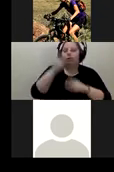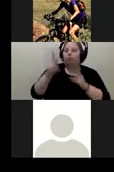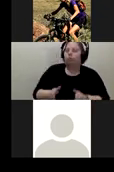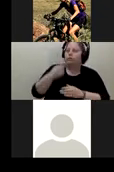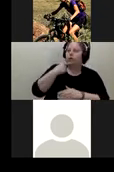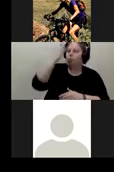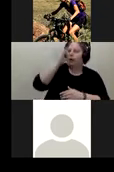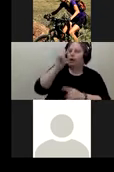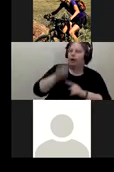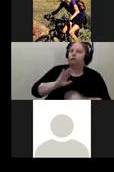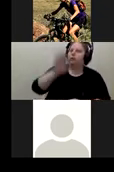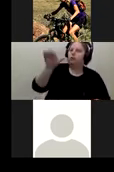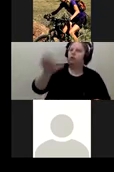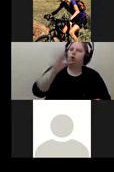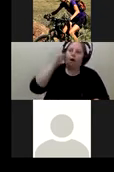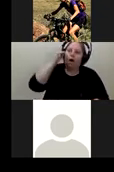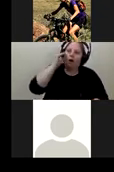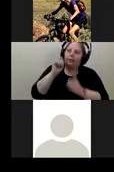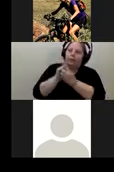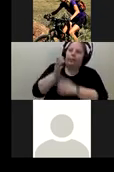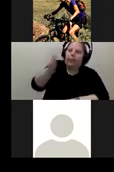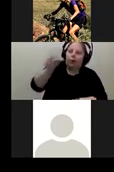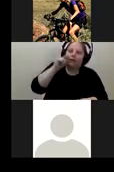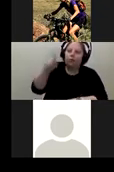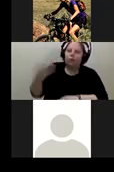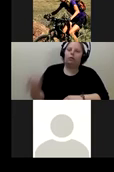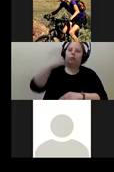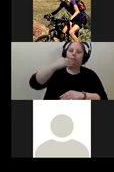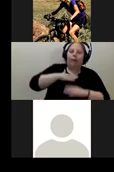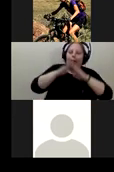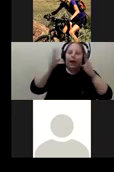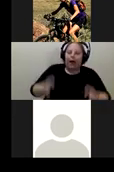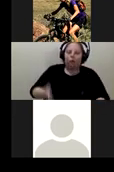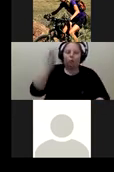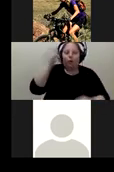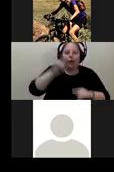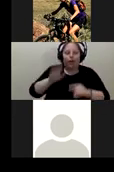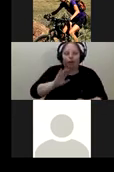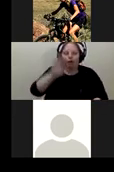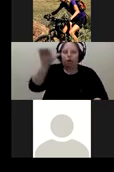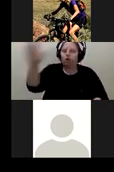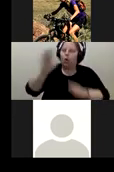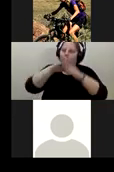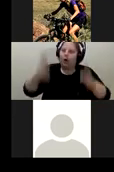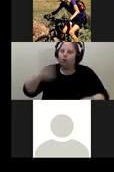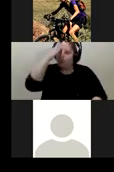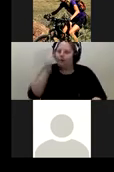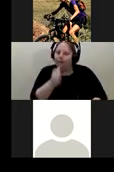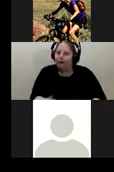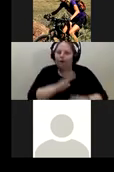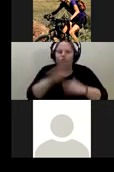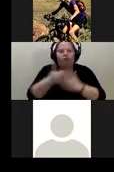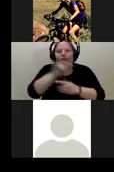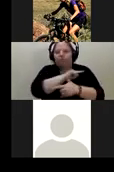can't come over to your house and meet with you there? If you can come over to my house, why can't I come to your house? It's all of those things that